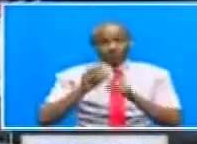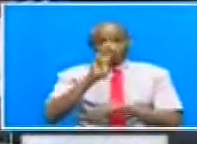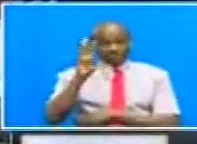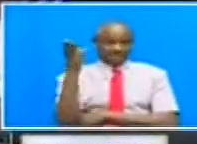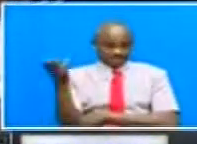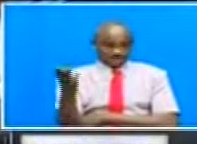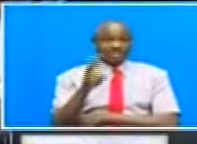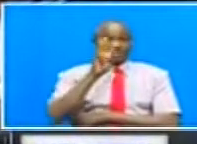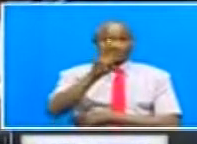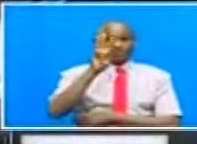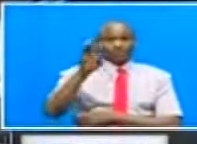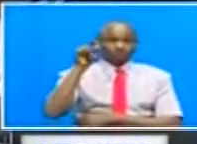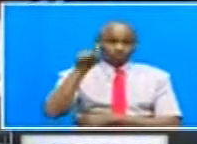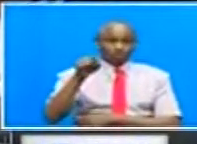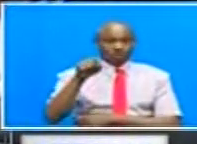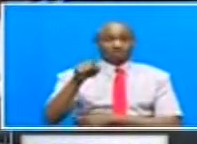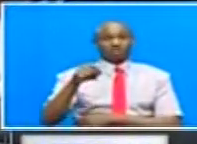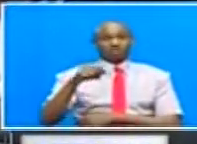website, which is